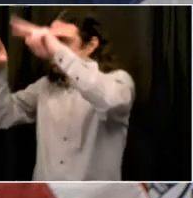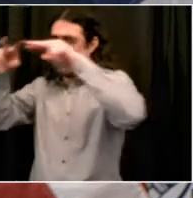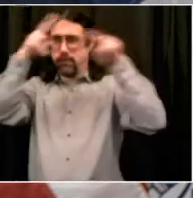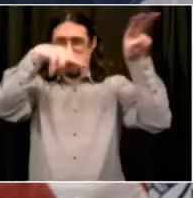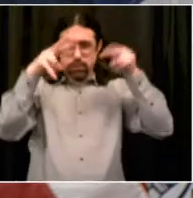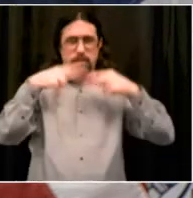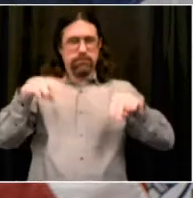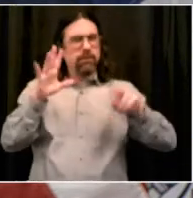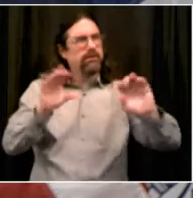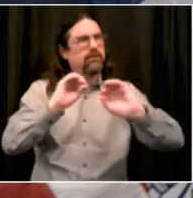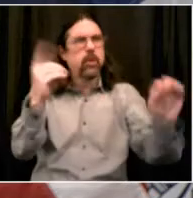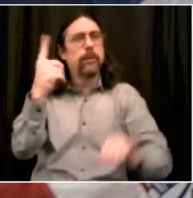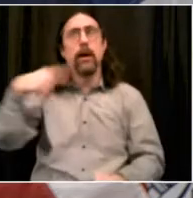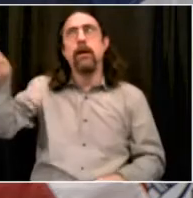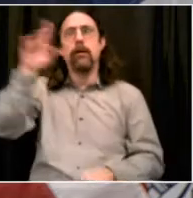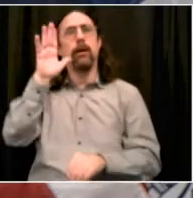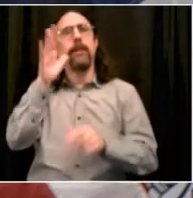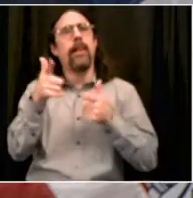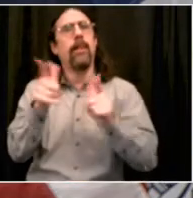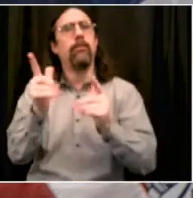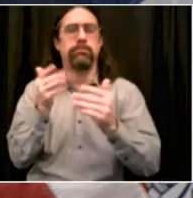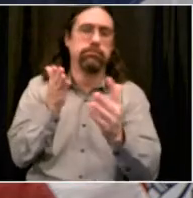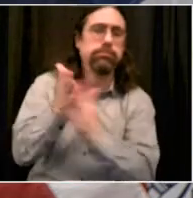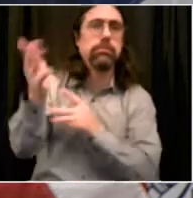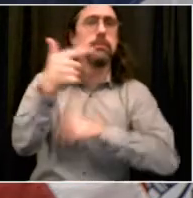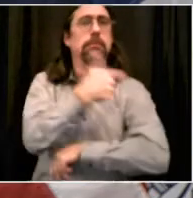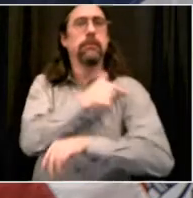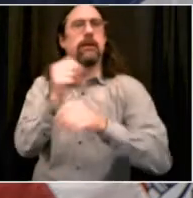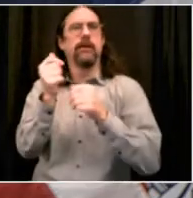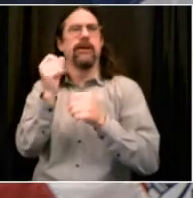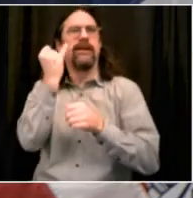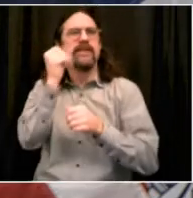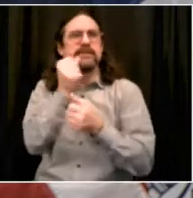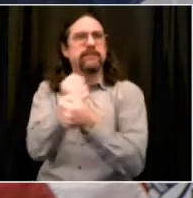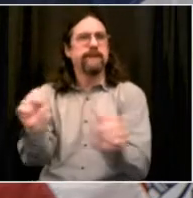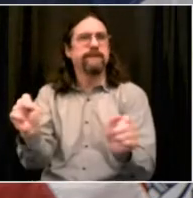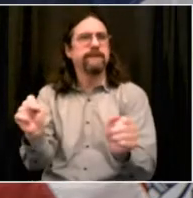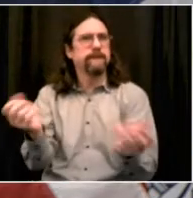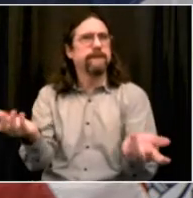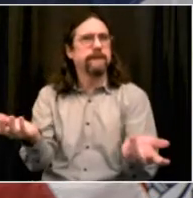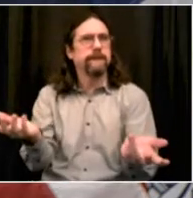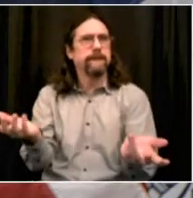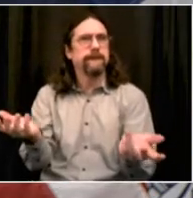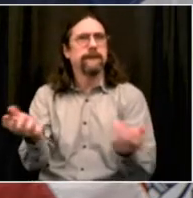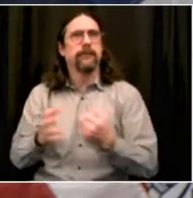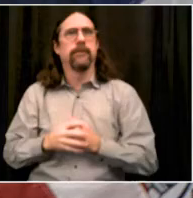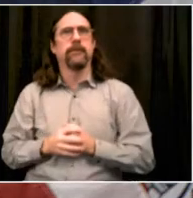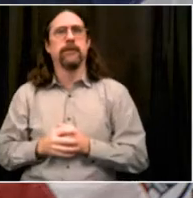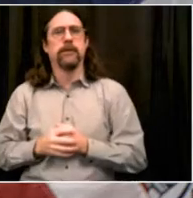Varma, Dr. Johnson, Dr. Long, in that order, if anything you want to add, go ahead.